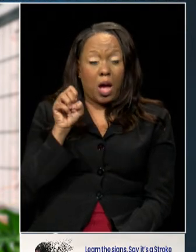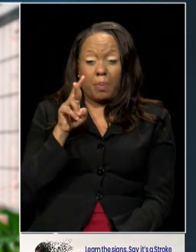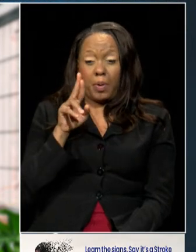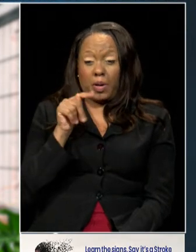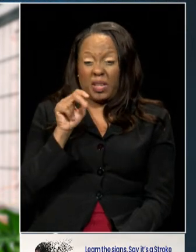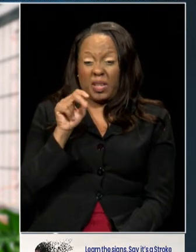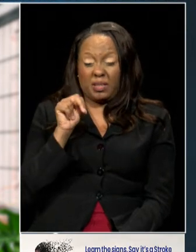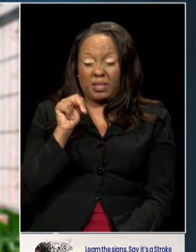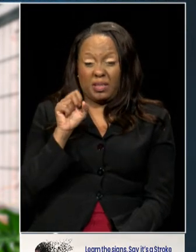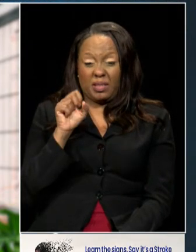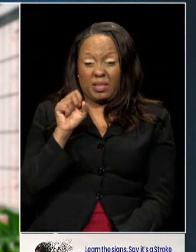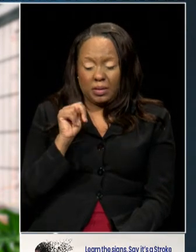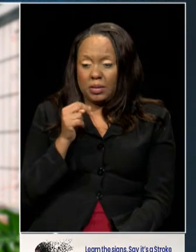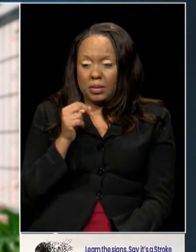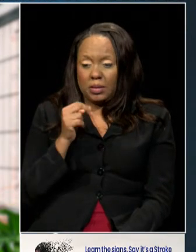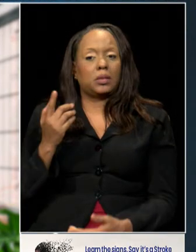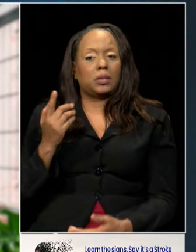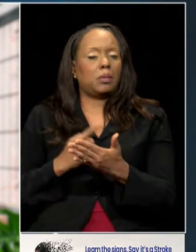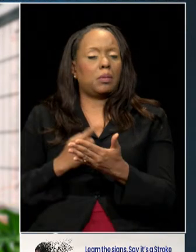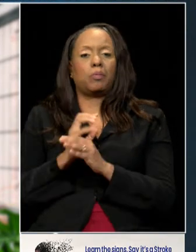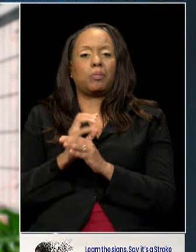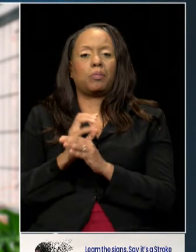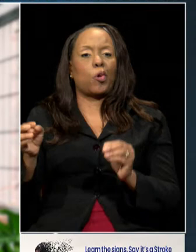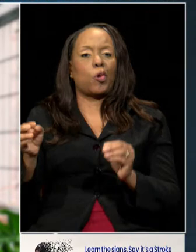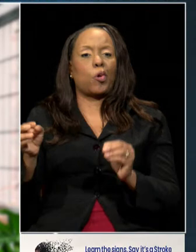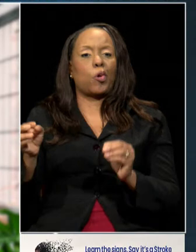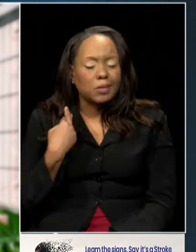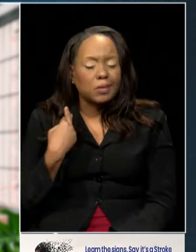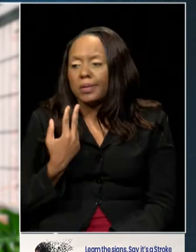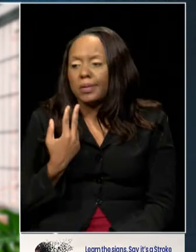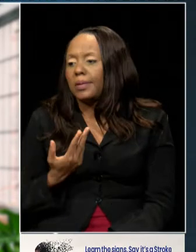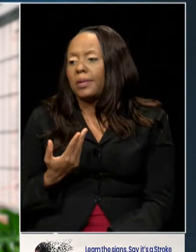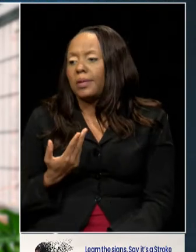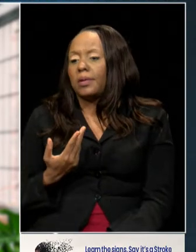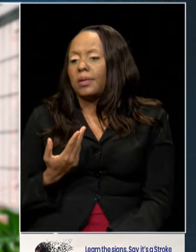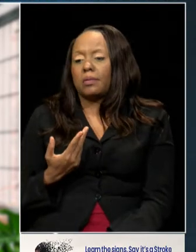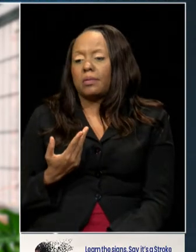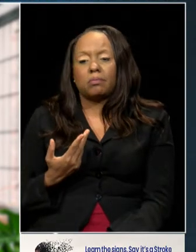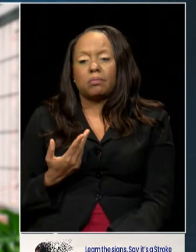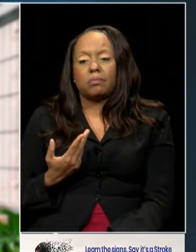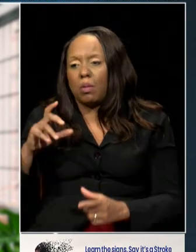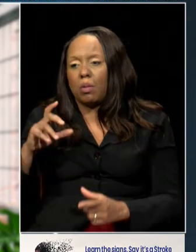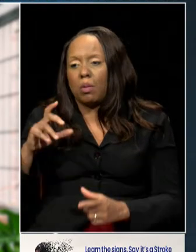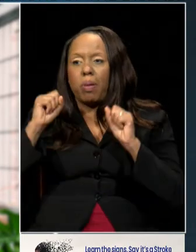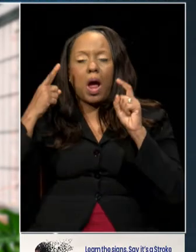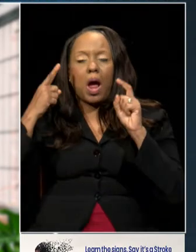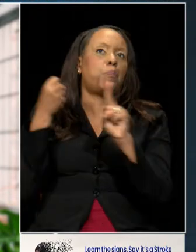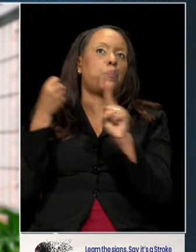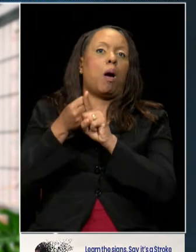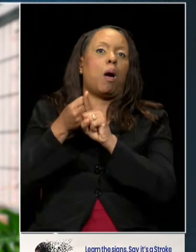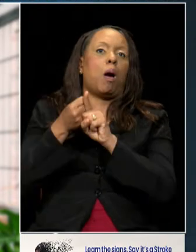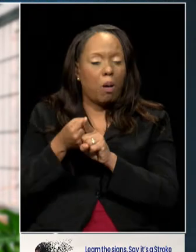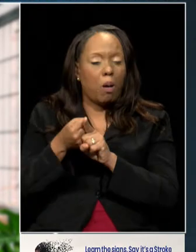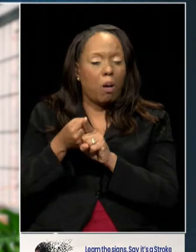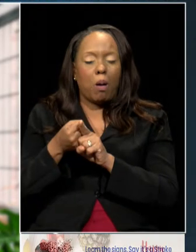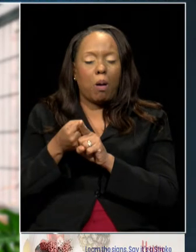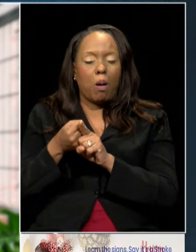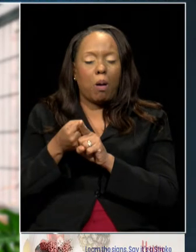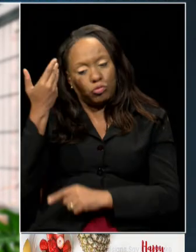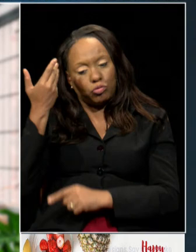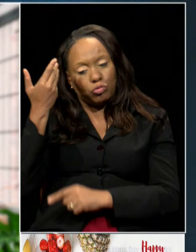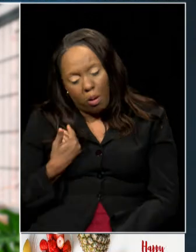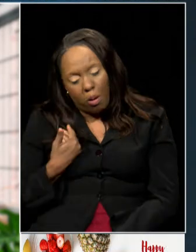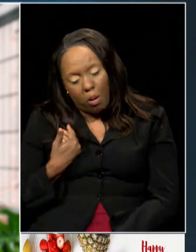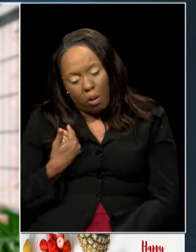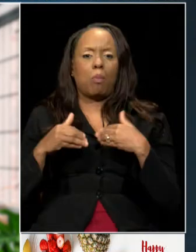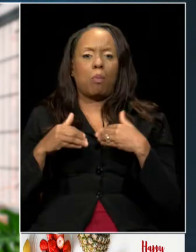risk factors, the usual risk factors that you would expect to hear, and the age is dropping. So younger persons